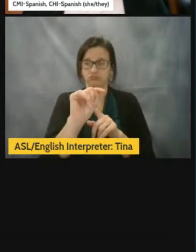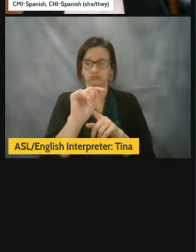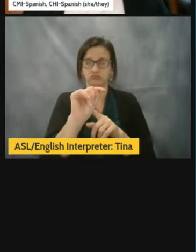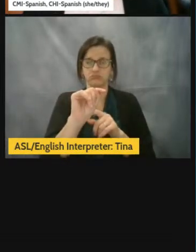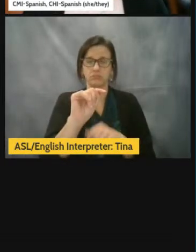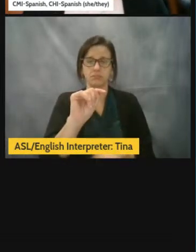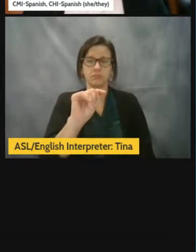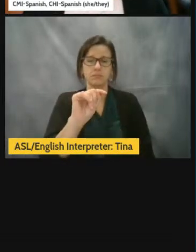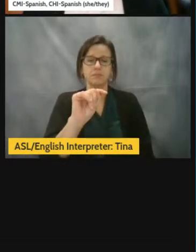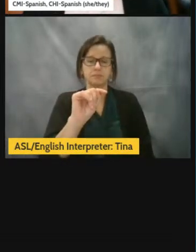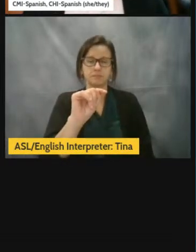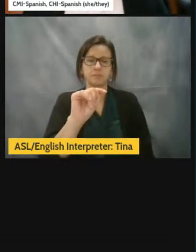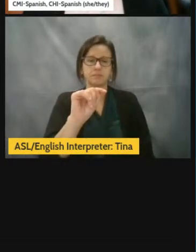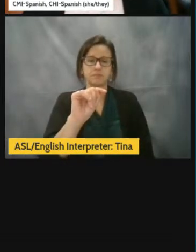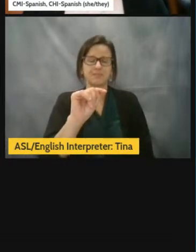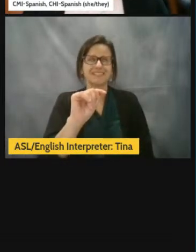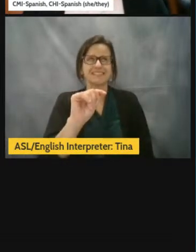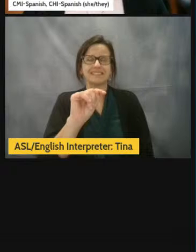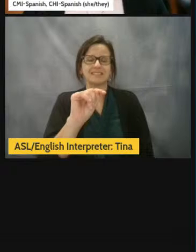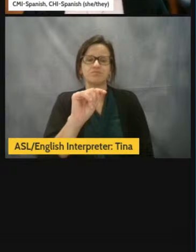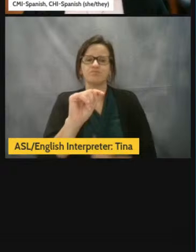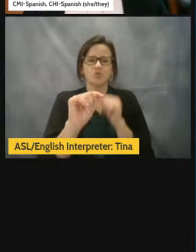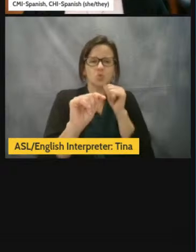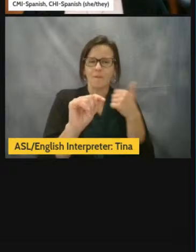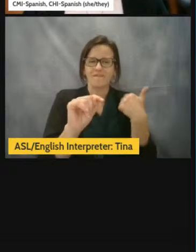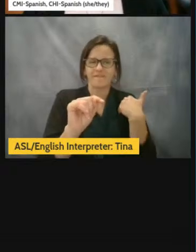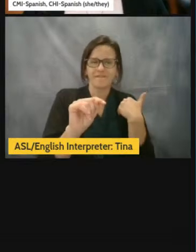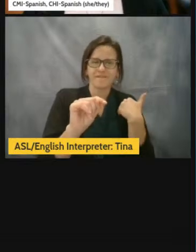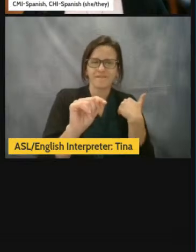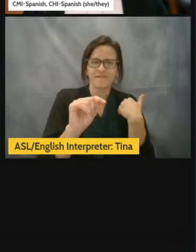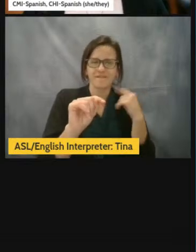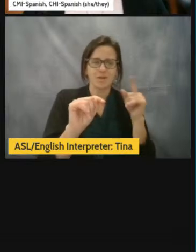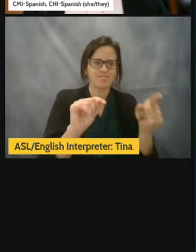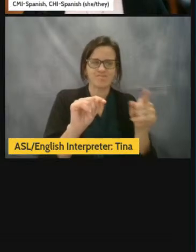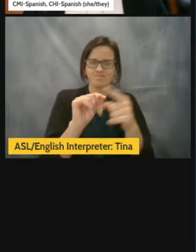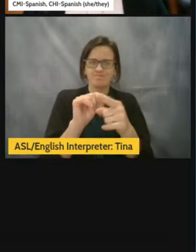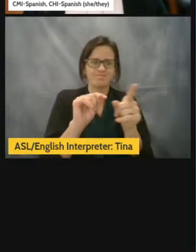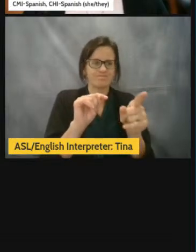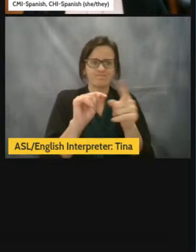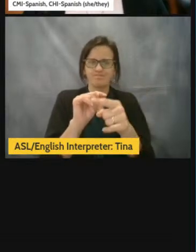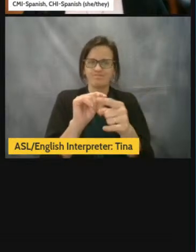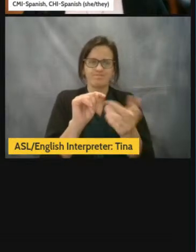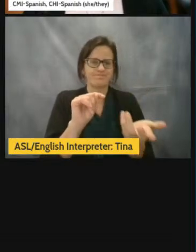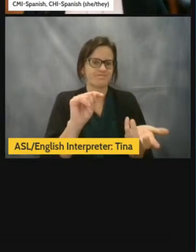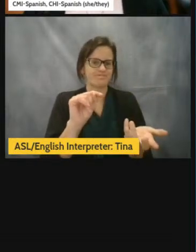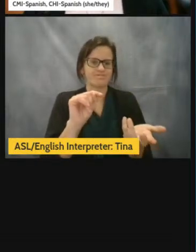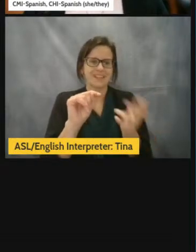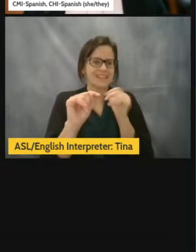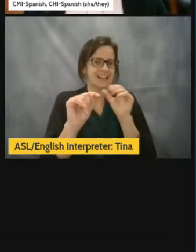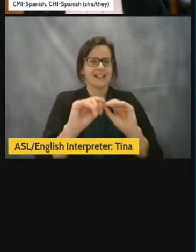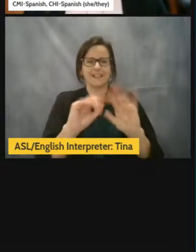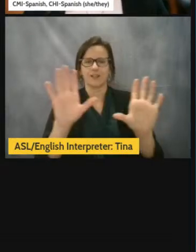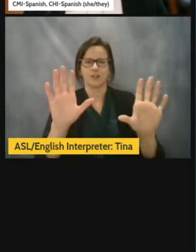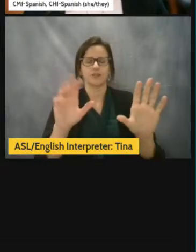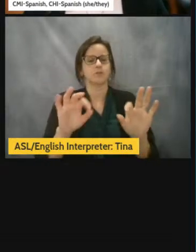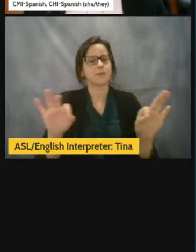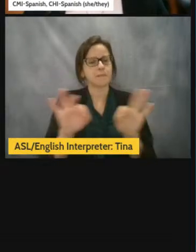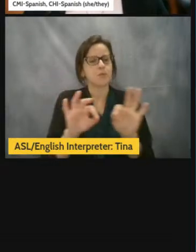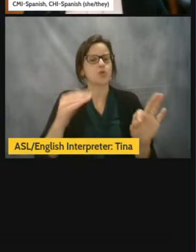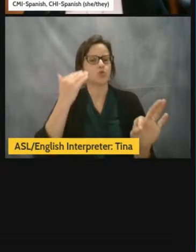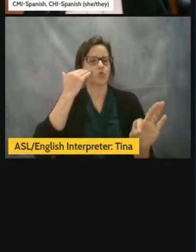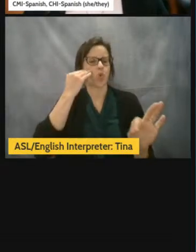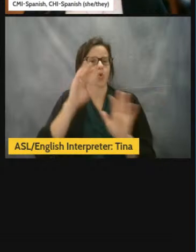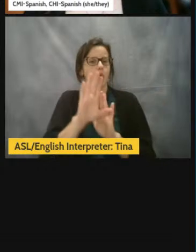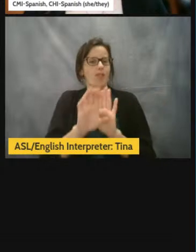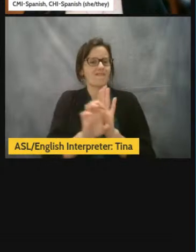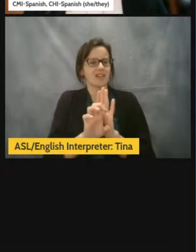we don't really have this. It's not explicitly mentioned. So knowing the codes of ethics of the setting you're in